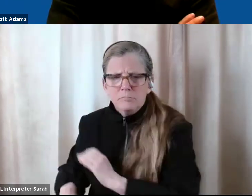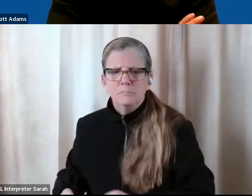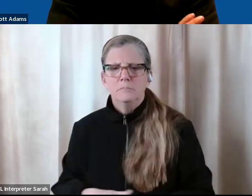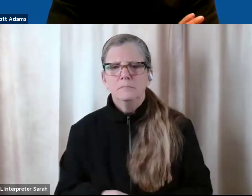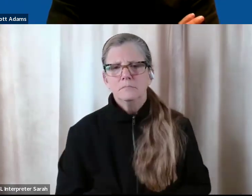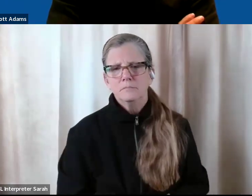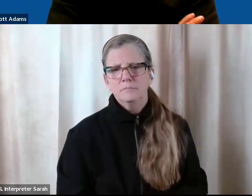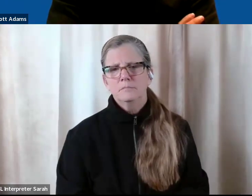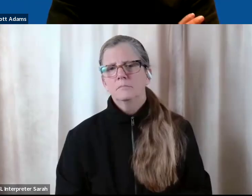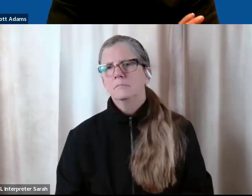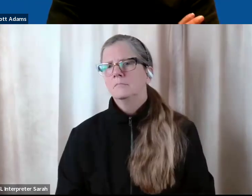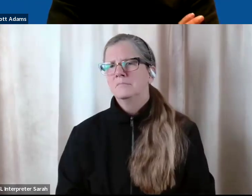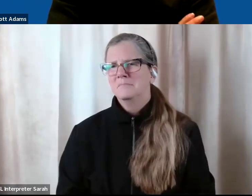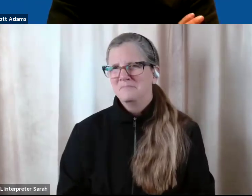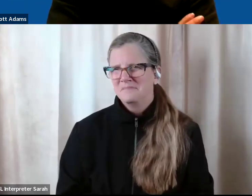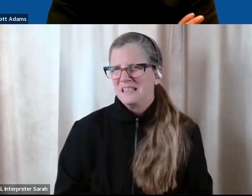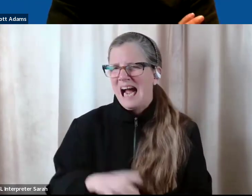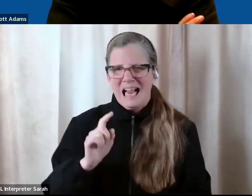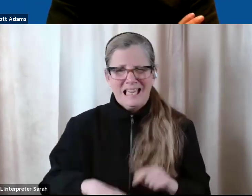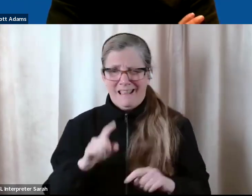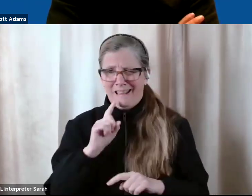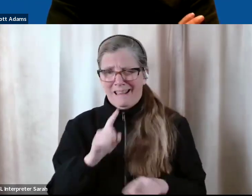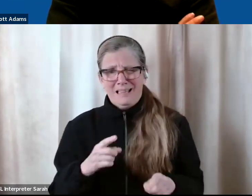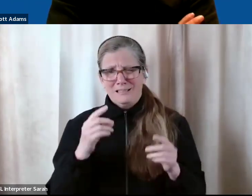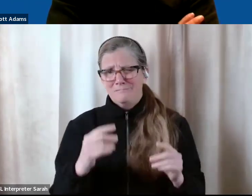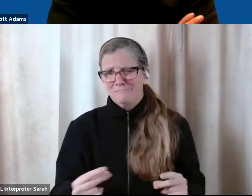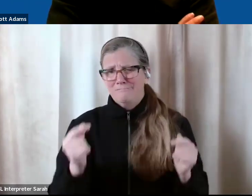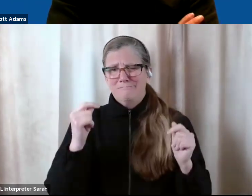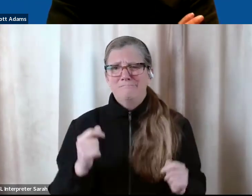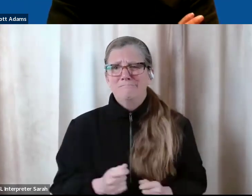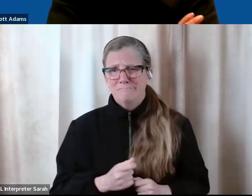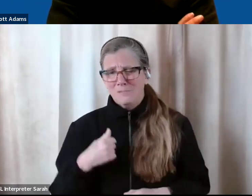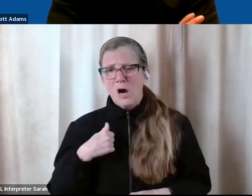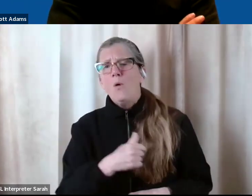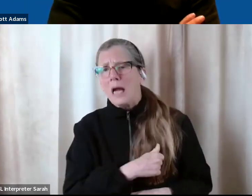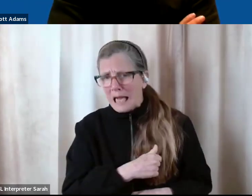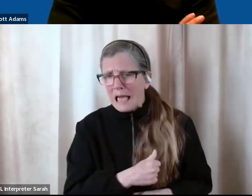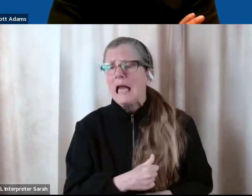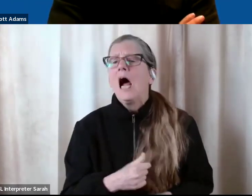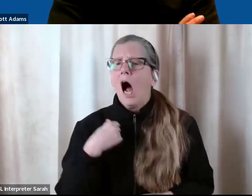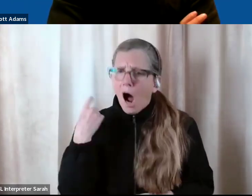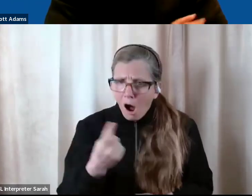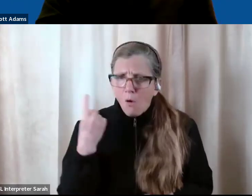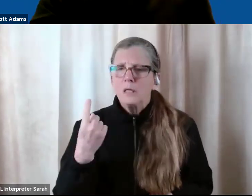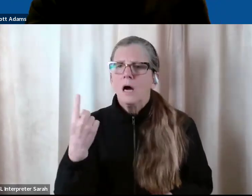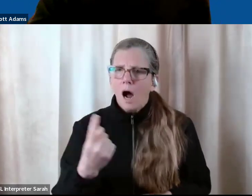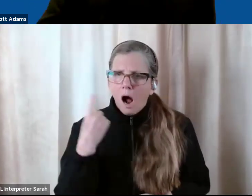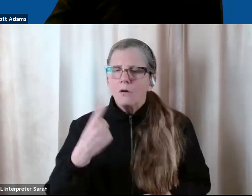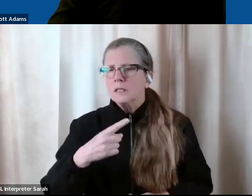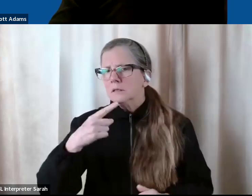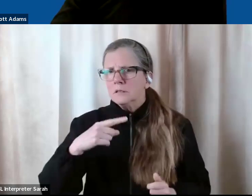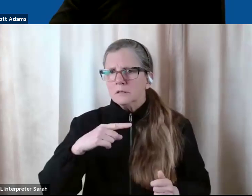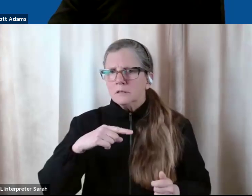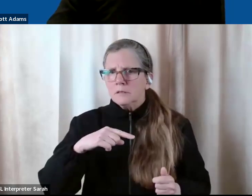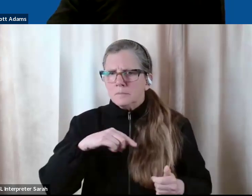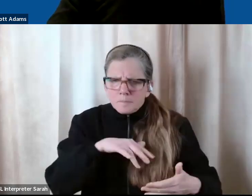It's a little bit more detailed than a short, quick answer, but we do have our due diligence. We do constant evaluations of market and make sure